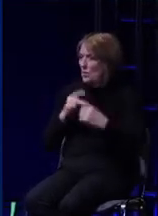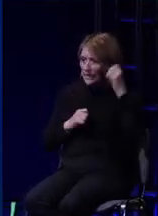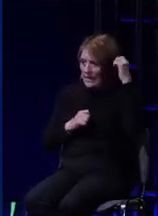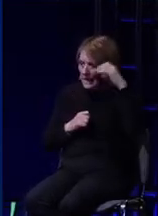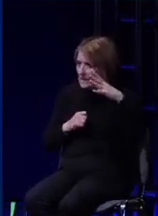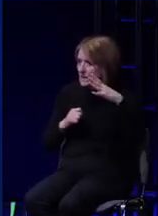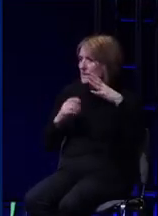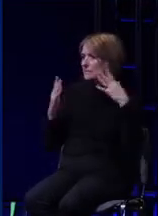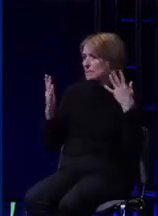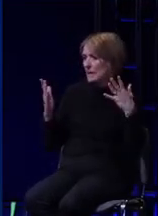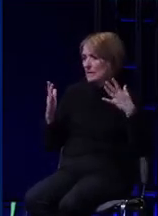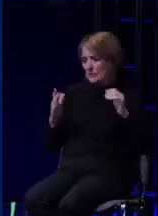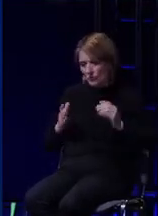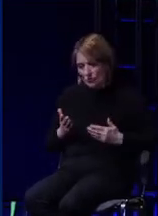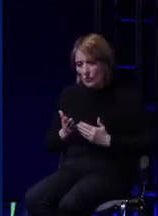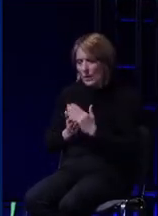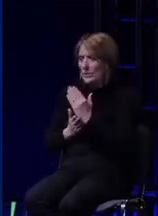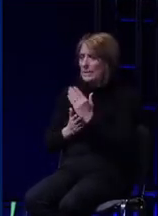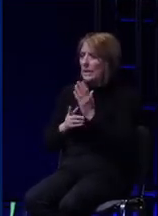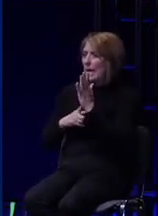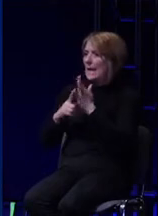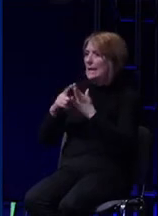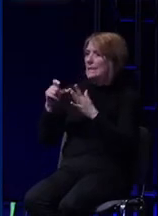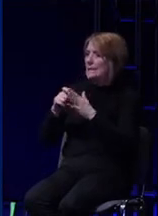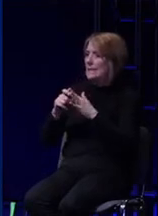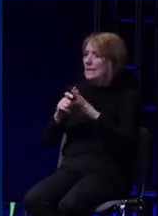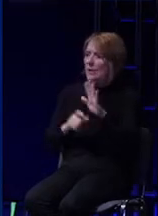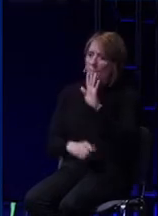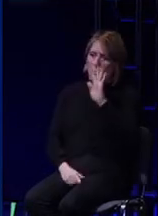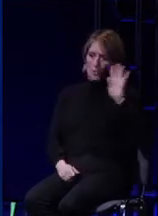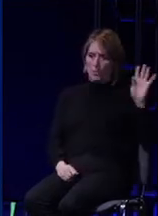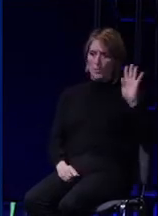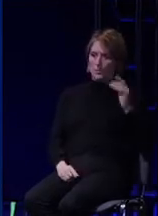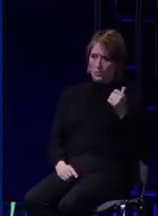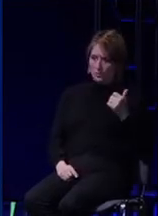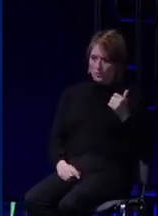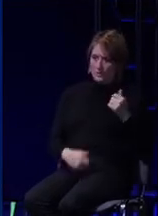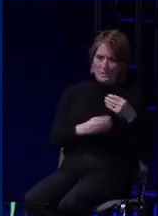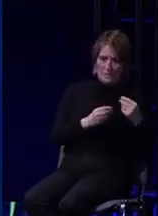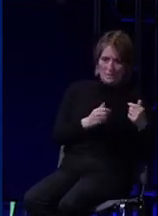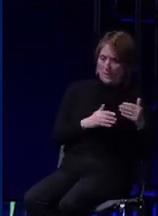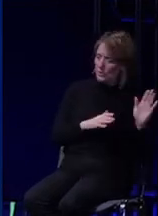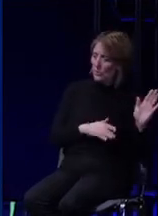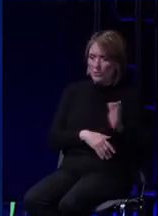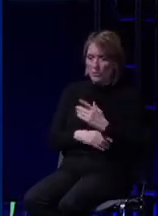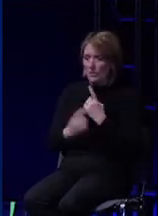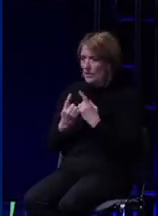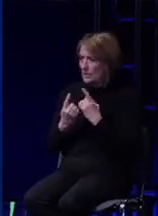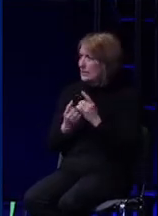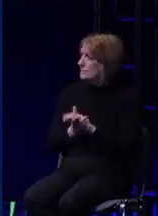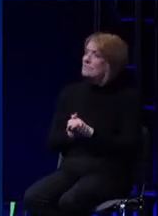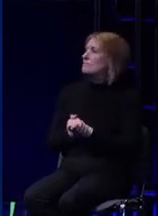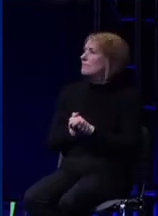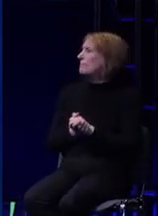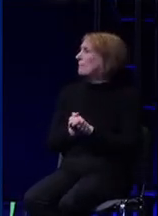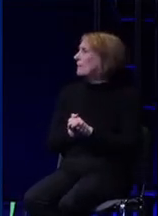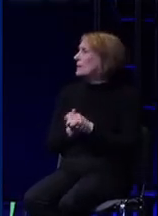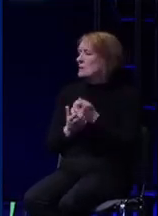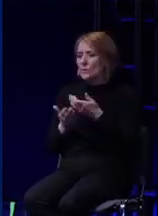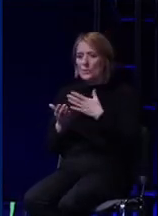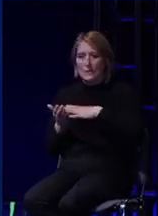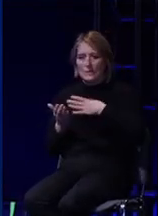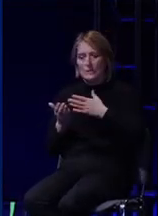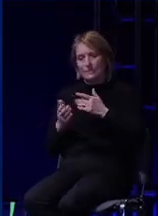along the way. But LED walls are good for some things, but they're not good for everything. So it gets into this conversation about